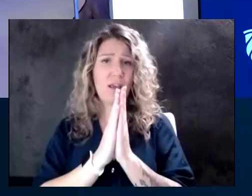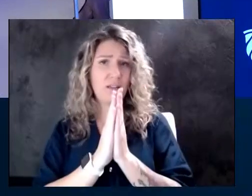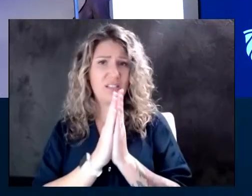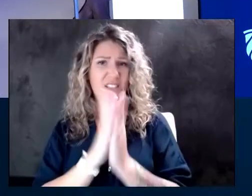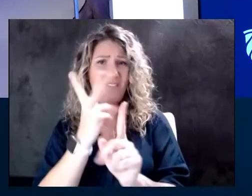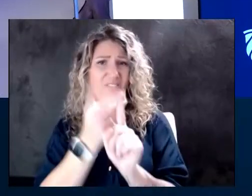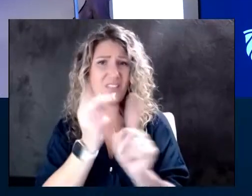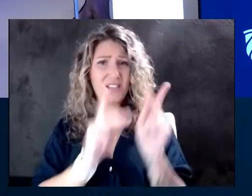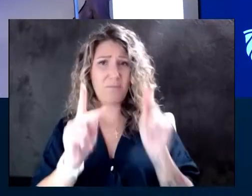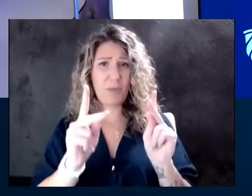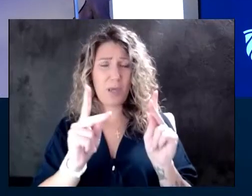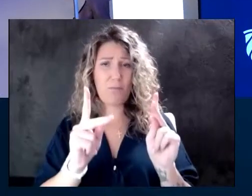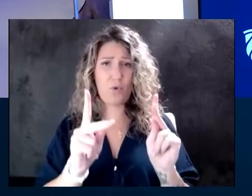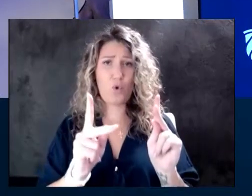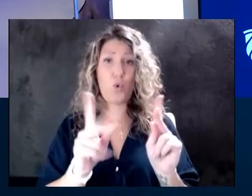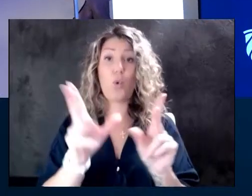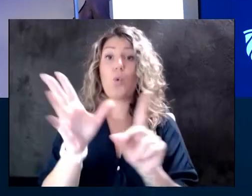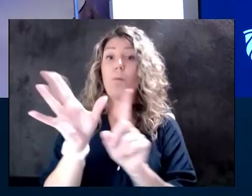have antibodies?